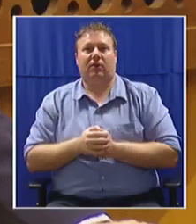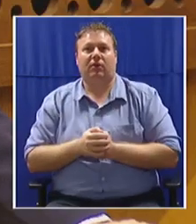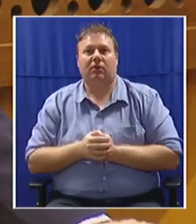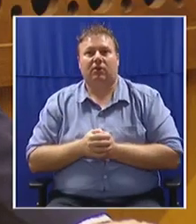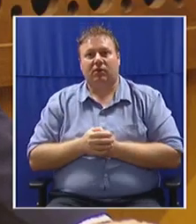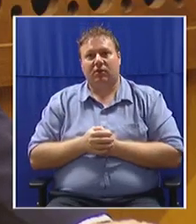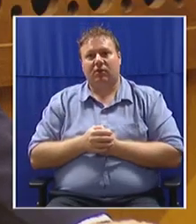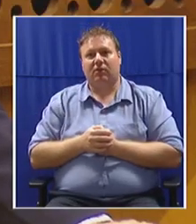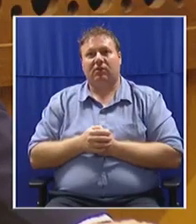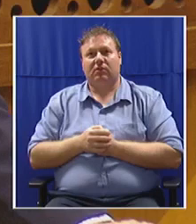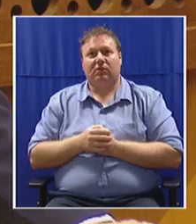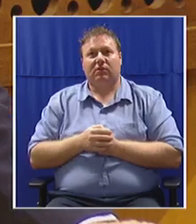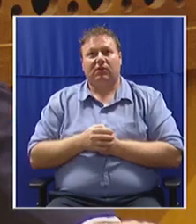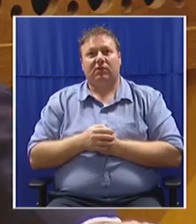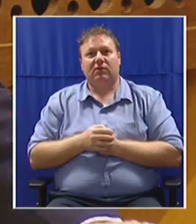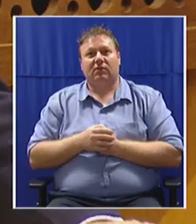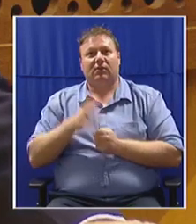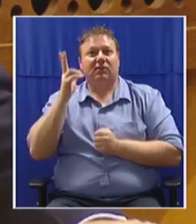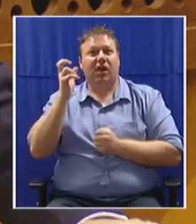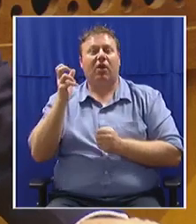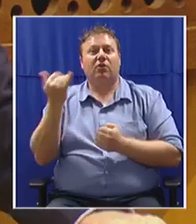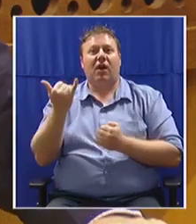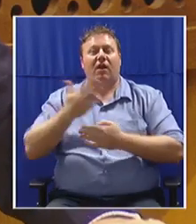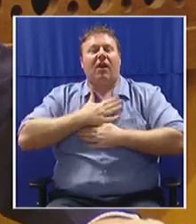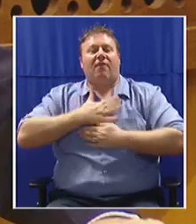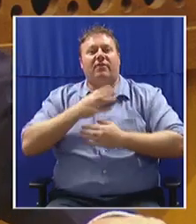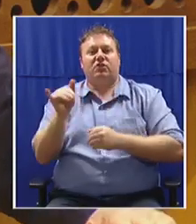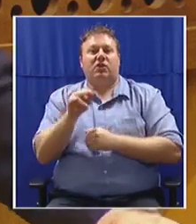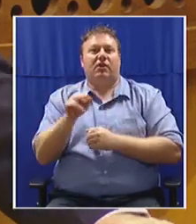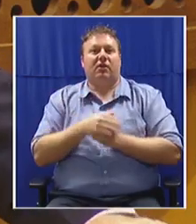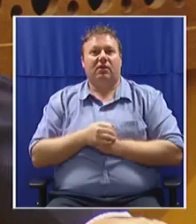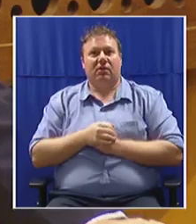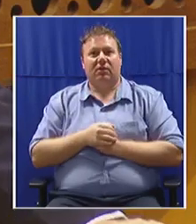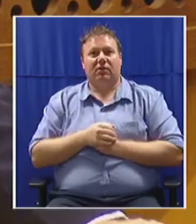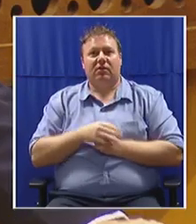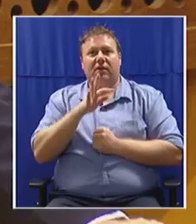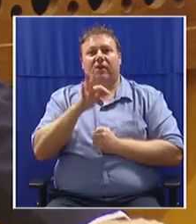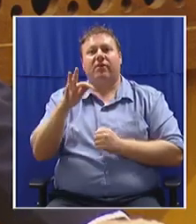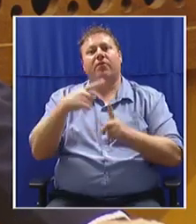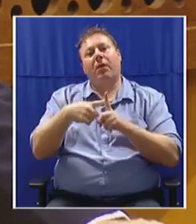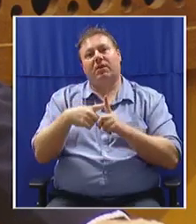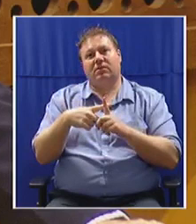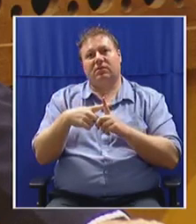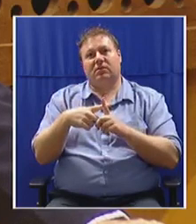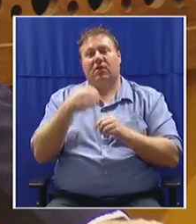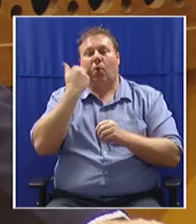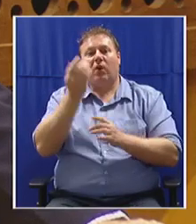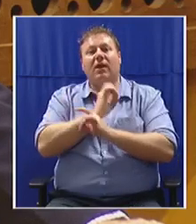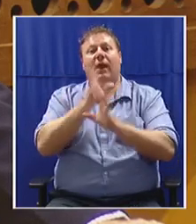it sounds if they are in love with each other. The Freedom Front Plus wants to put it quite